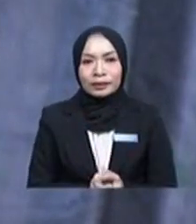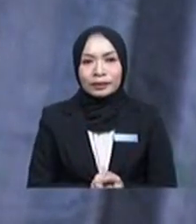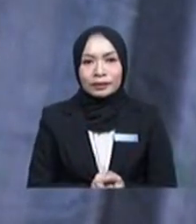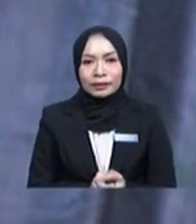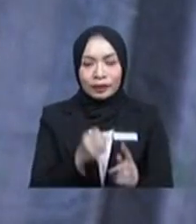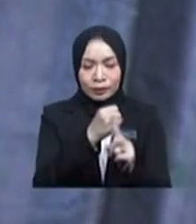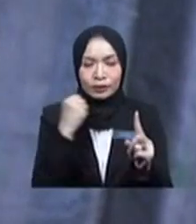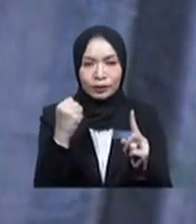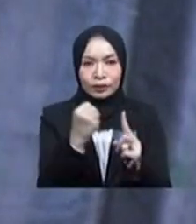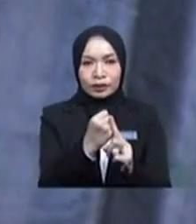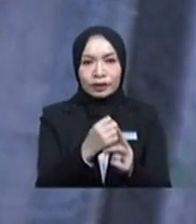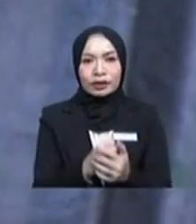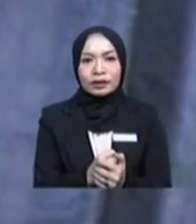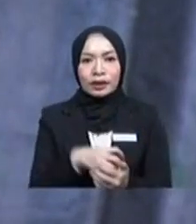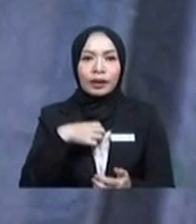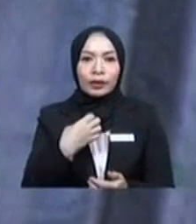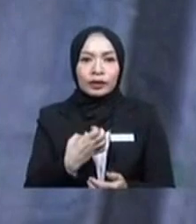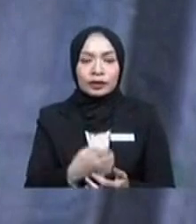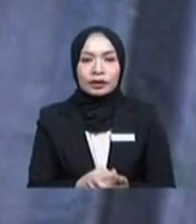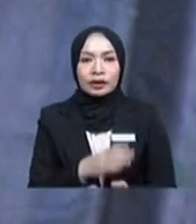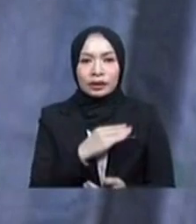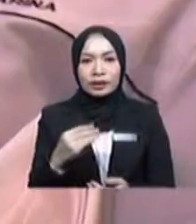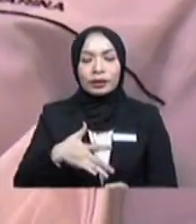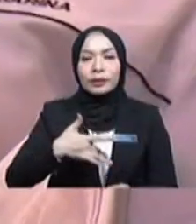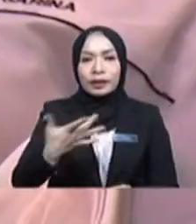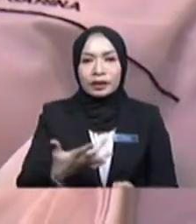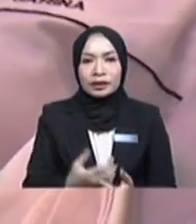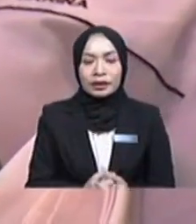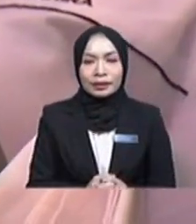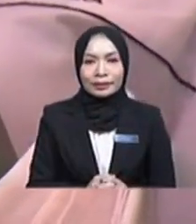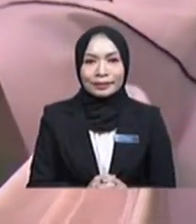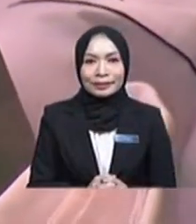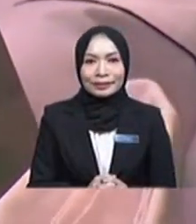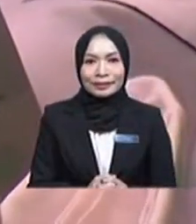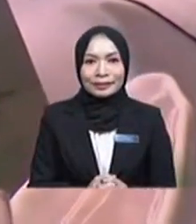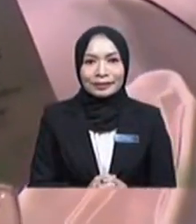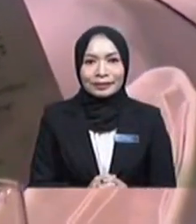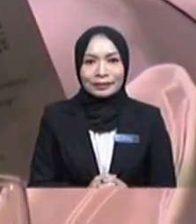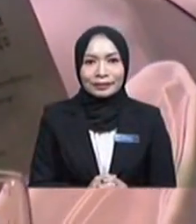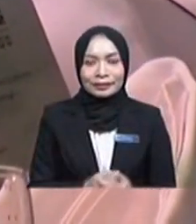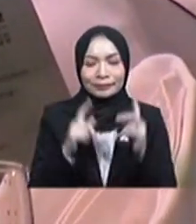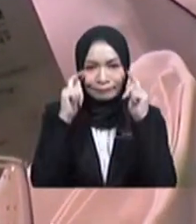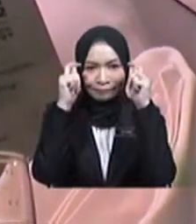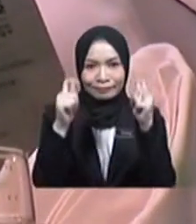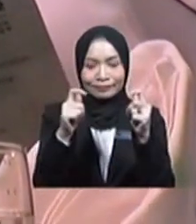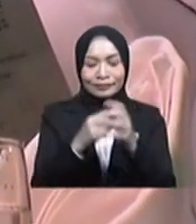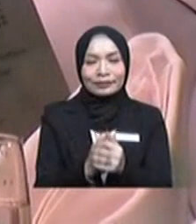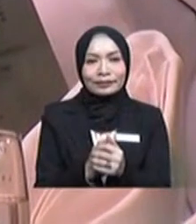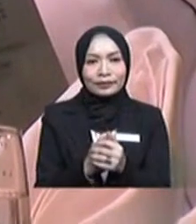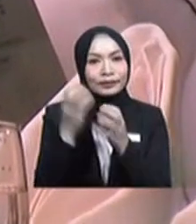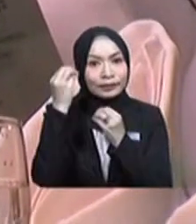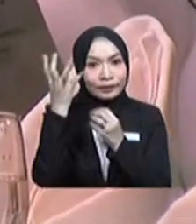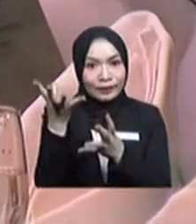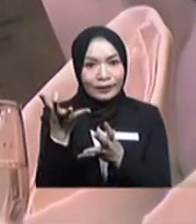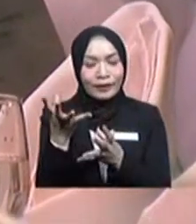social, emotional, and behavioral ways. Teachers play a crucial role in inculcating these